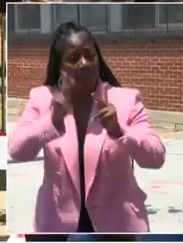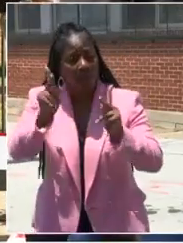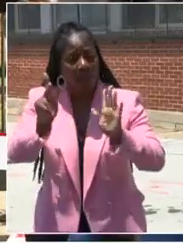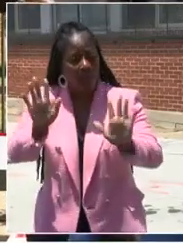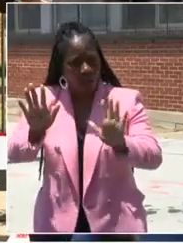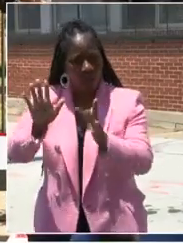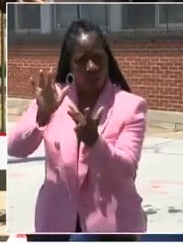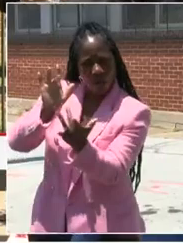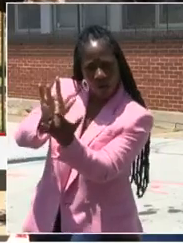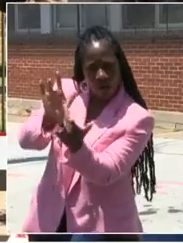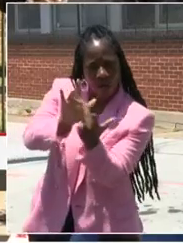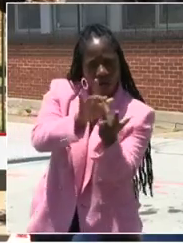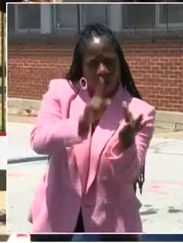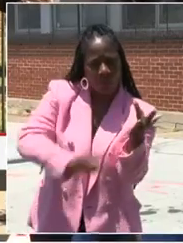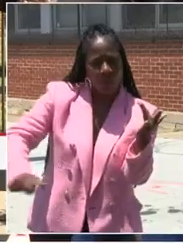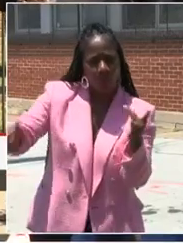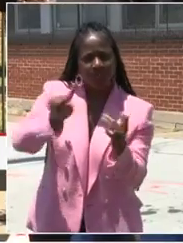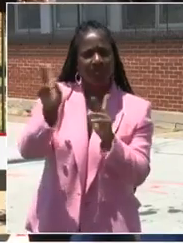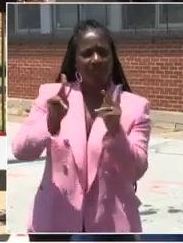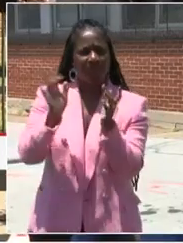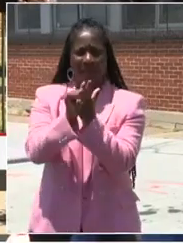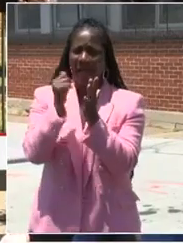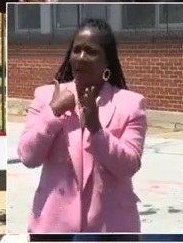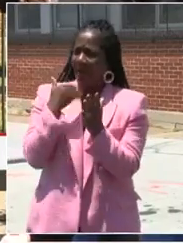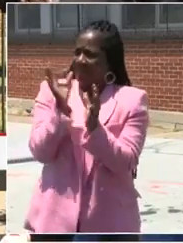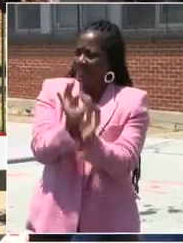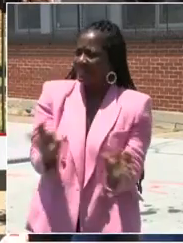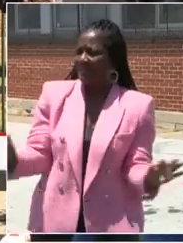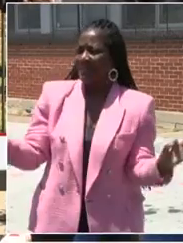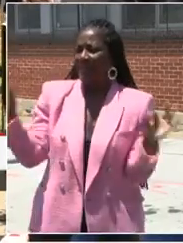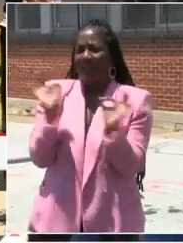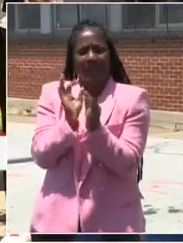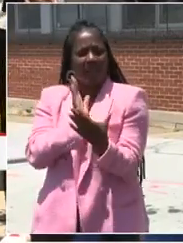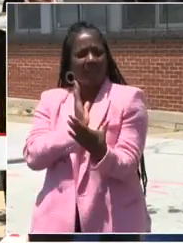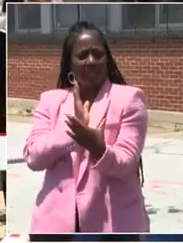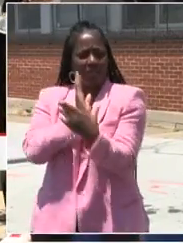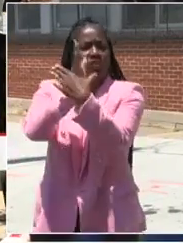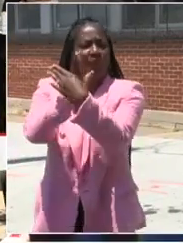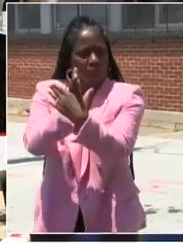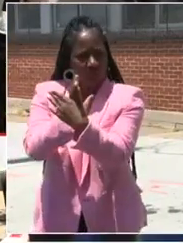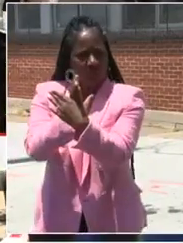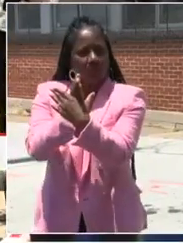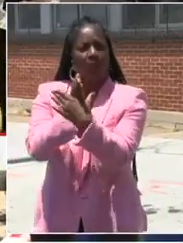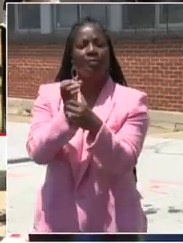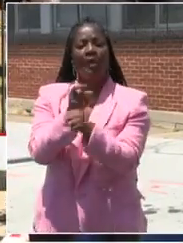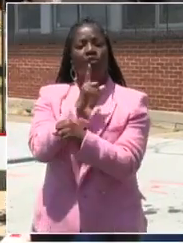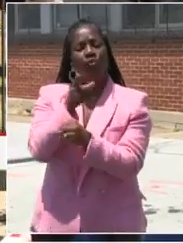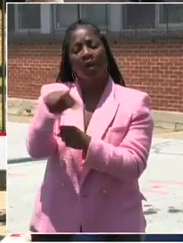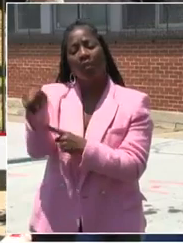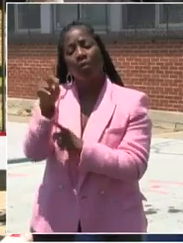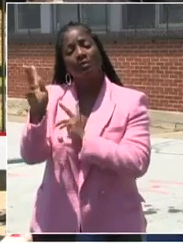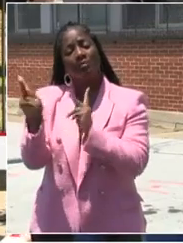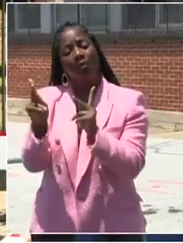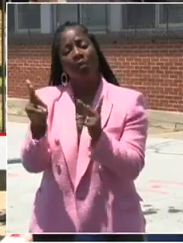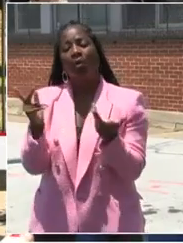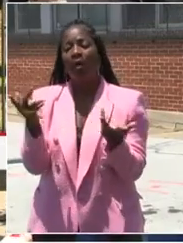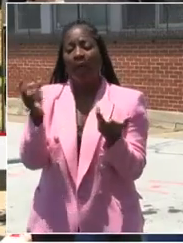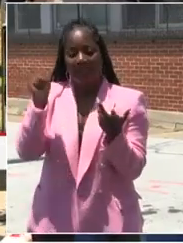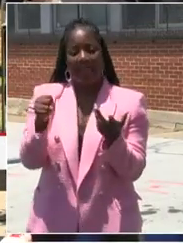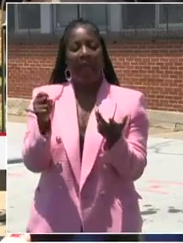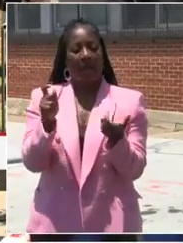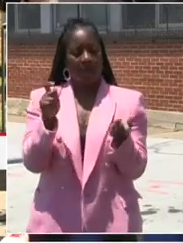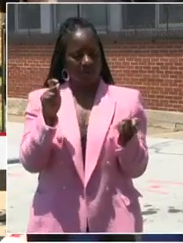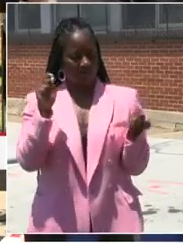who, with very significant interventions, can turn and make a